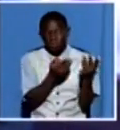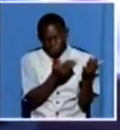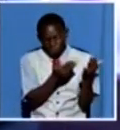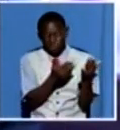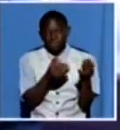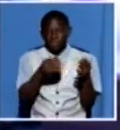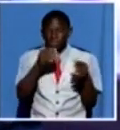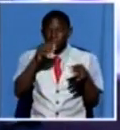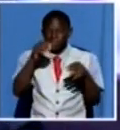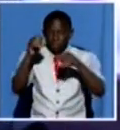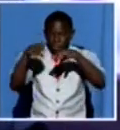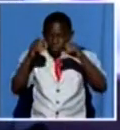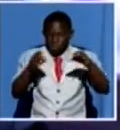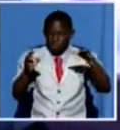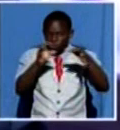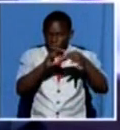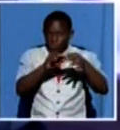ZESCO.